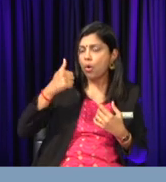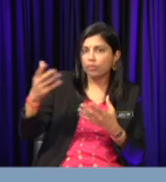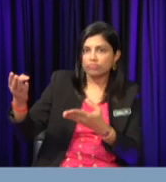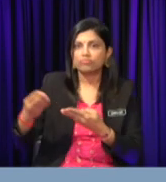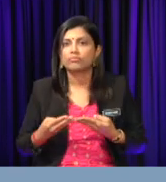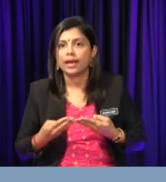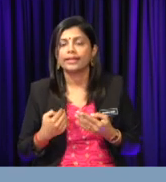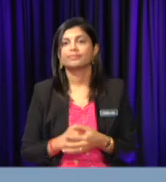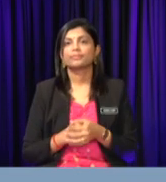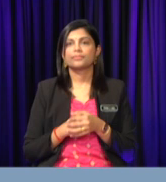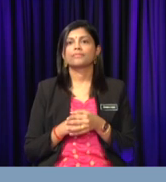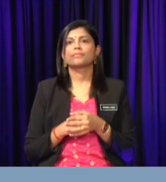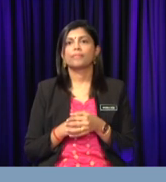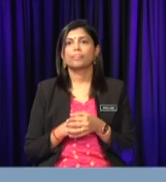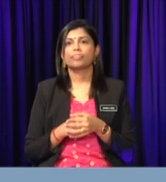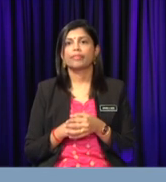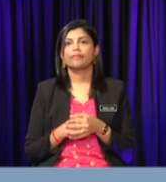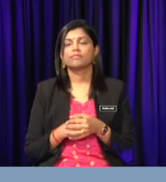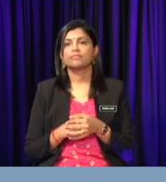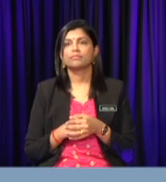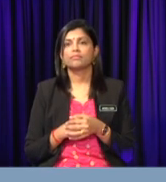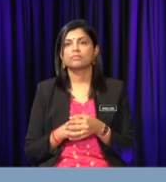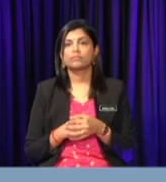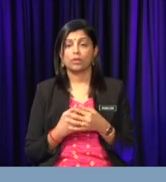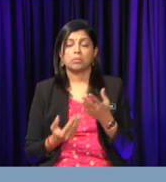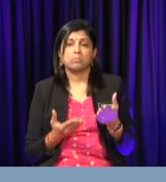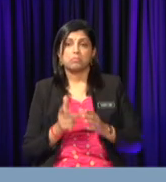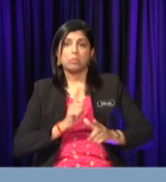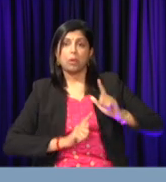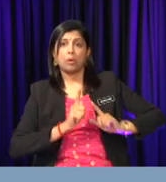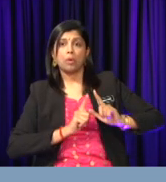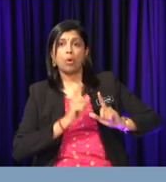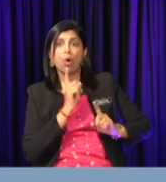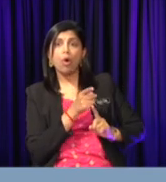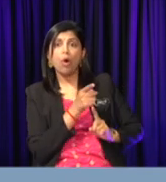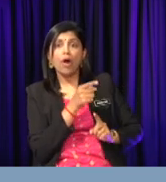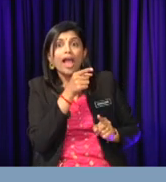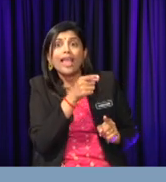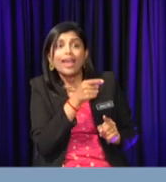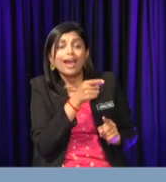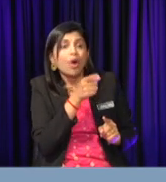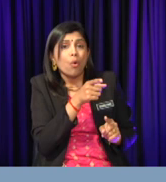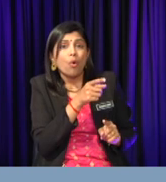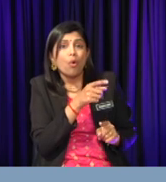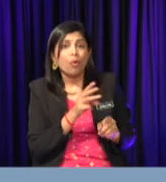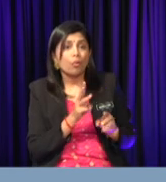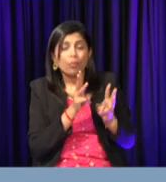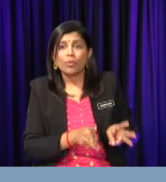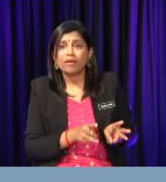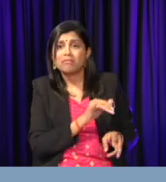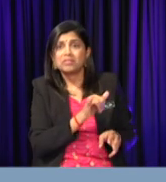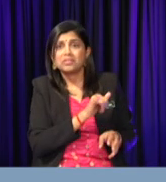they will even call some actors who we like and most. So we'll be like, oh my god, Millie Bobby Brown is wearing it, so I should wear it